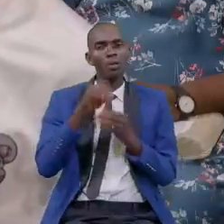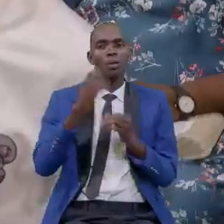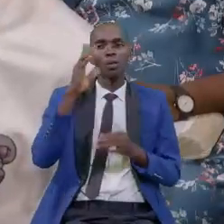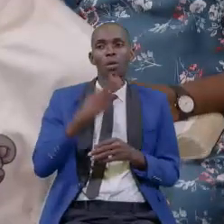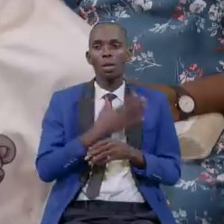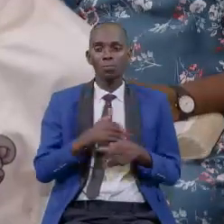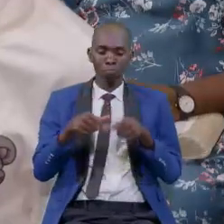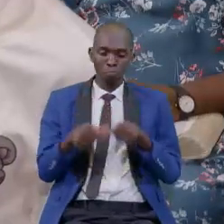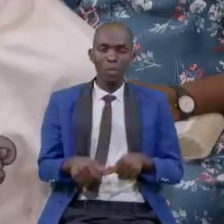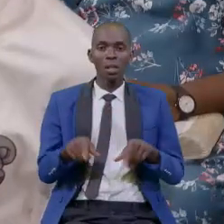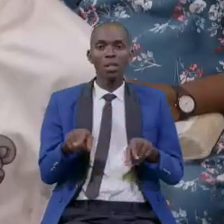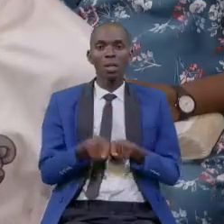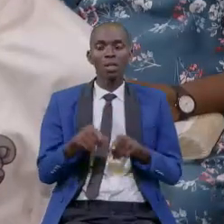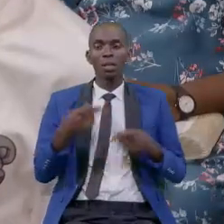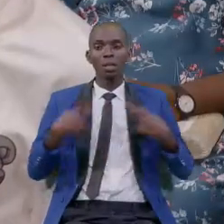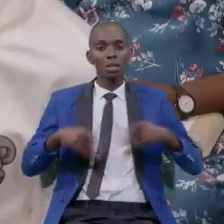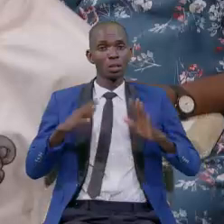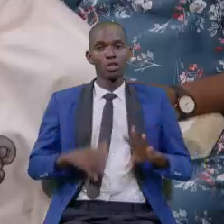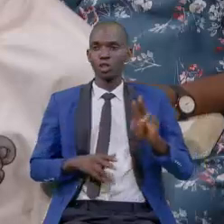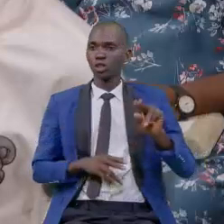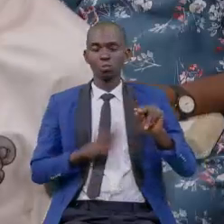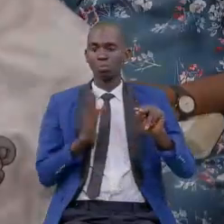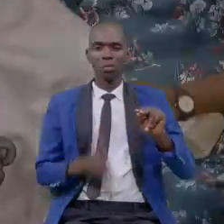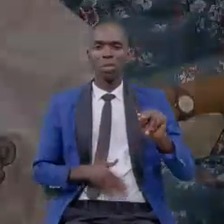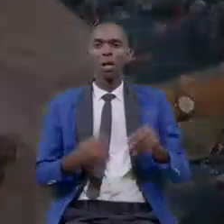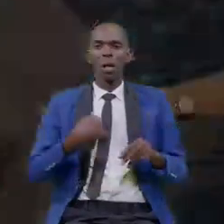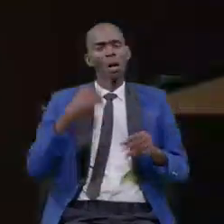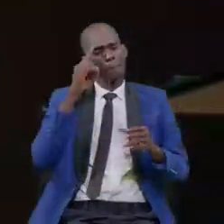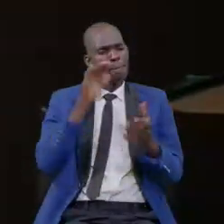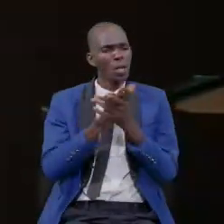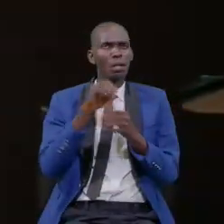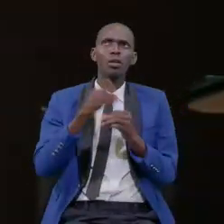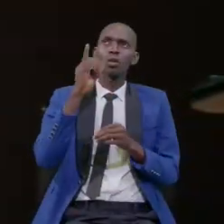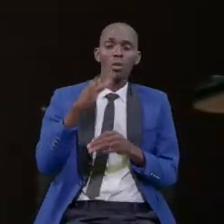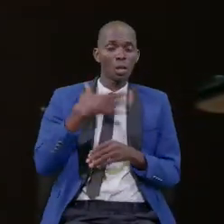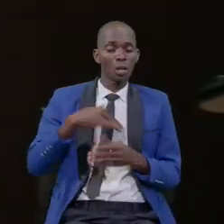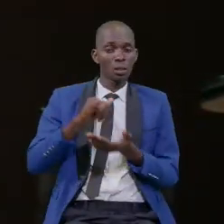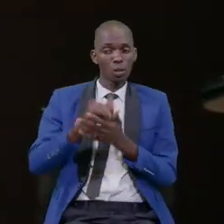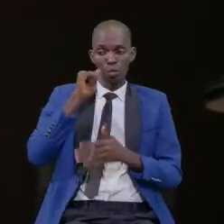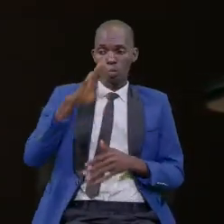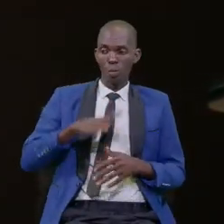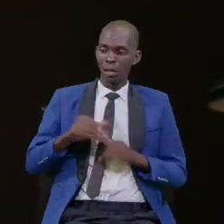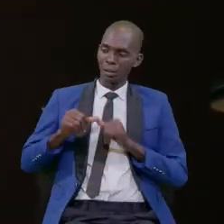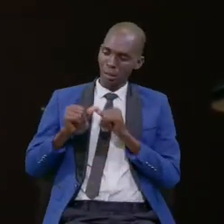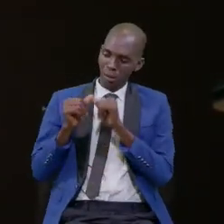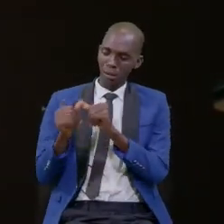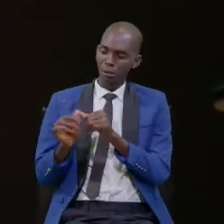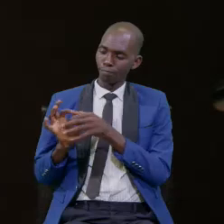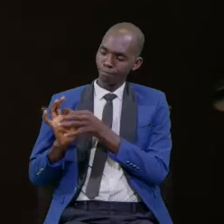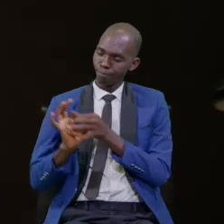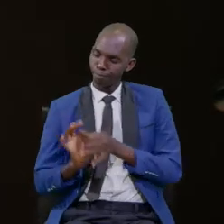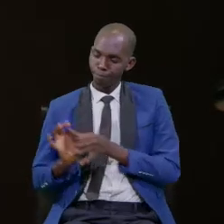an harlot. Never. I believe in God, I believe in God, and she's in unity, in